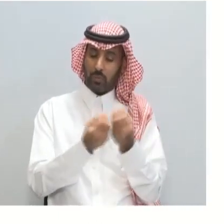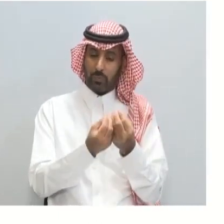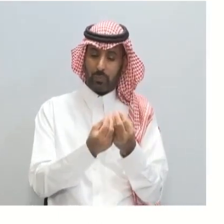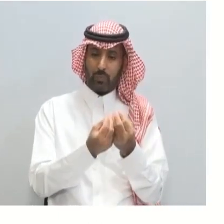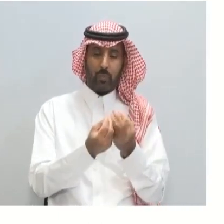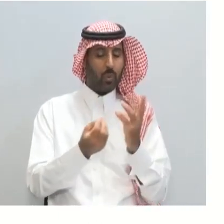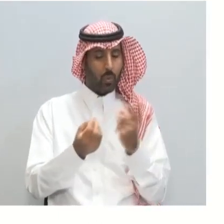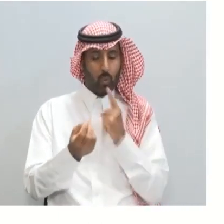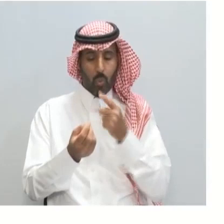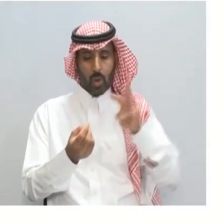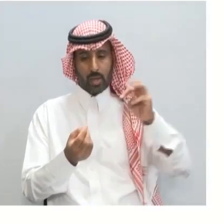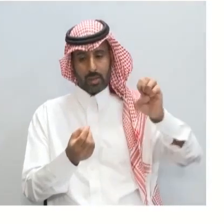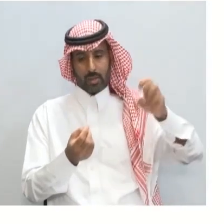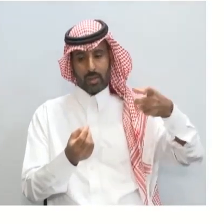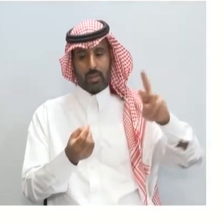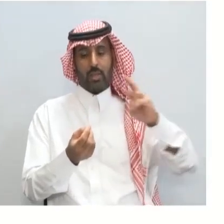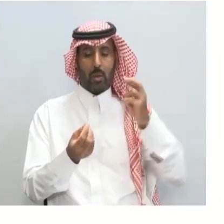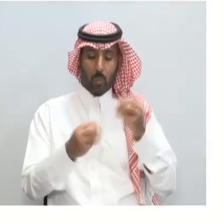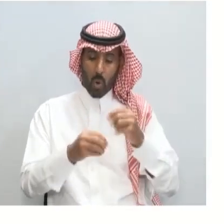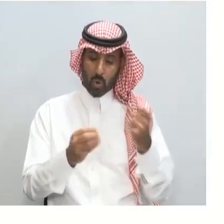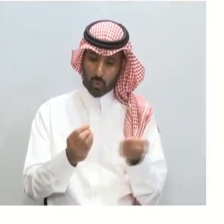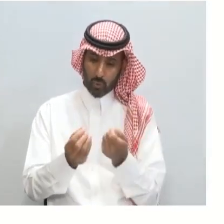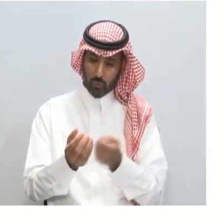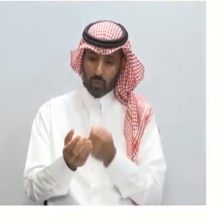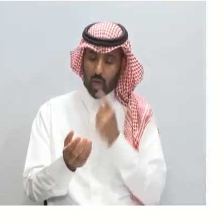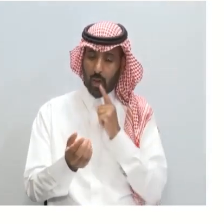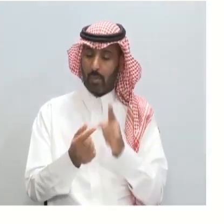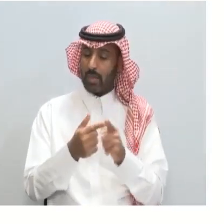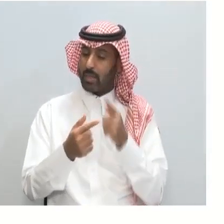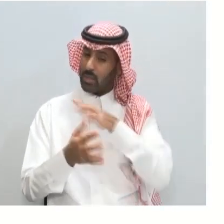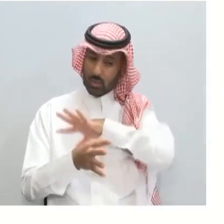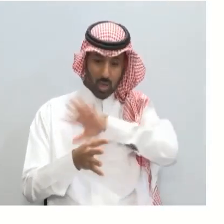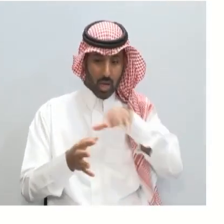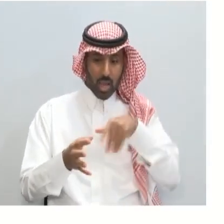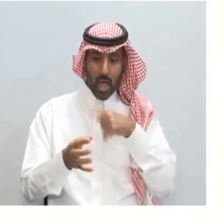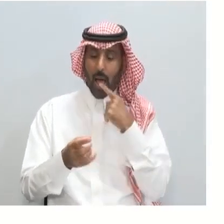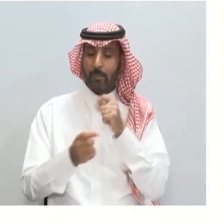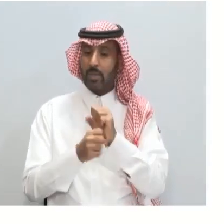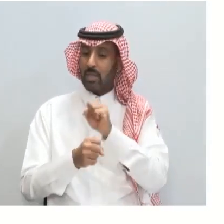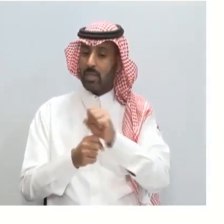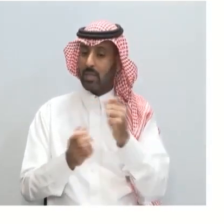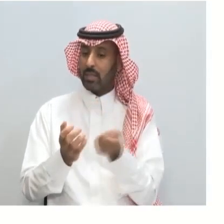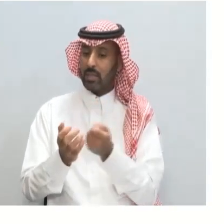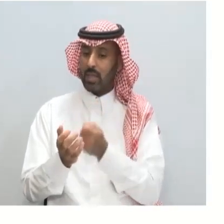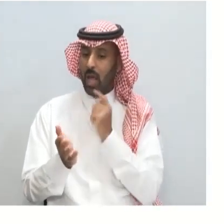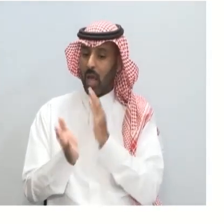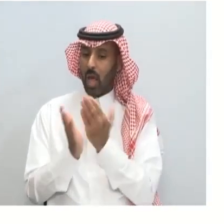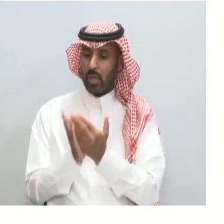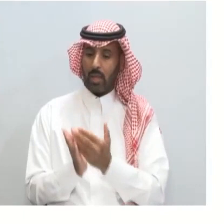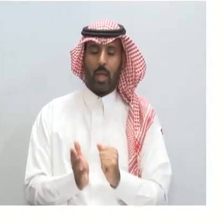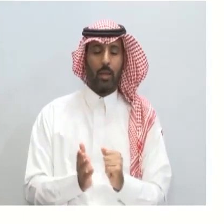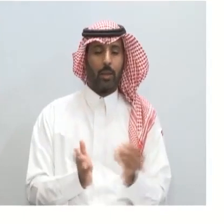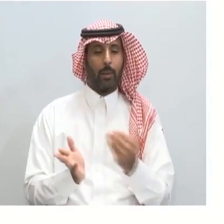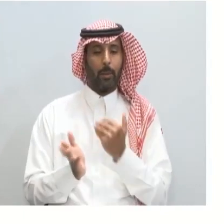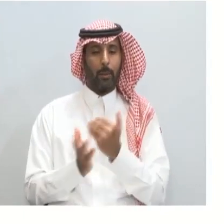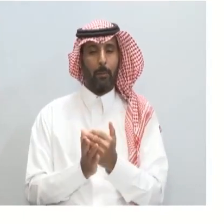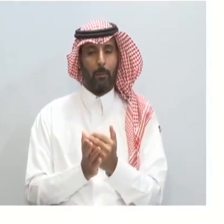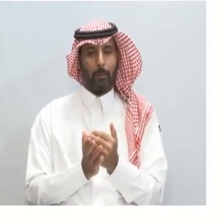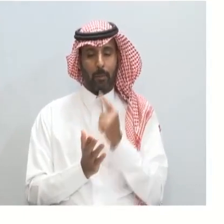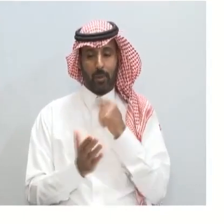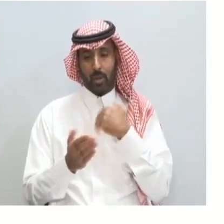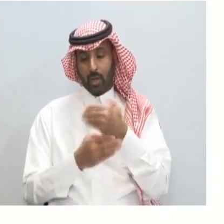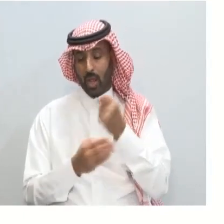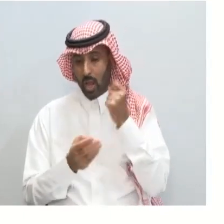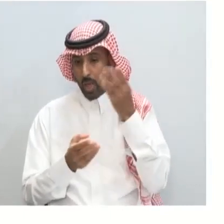However, were is more formal and generally used, especially in writing.